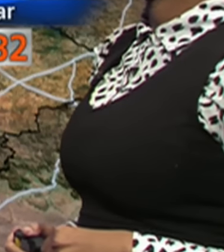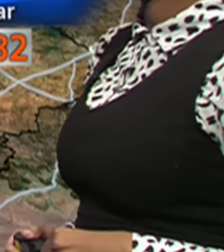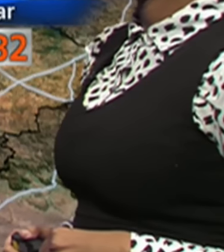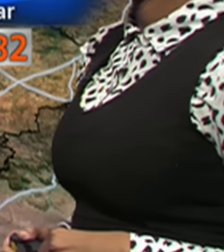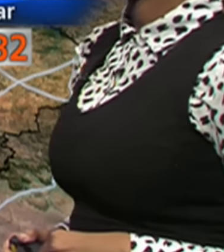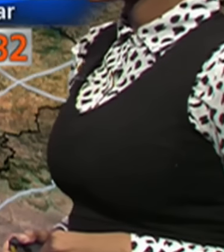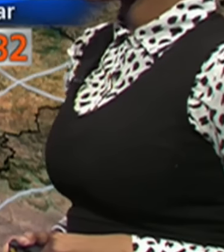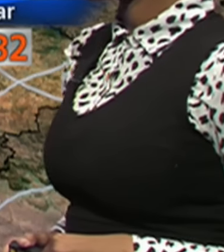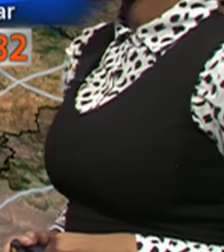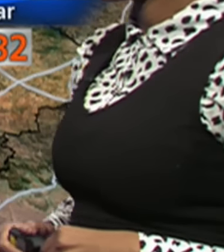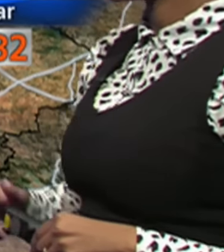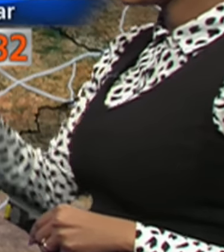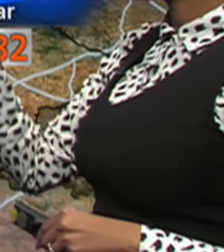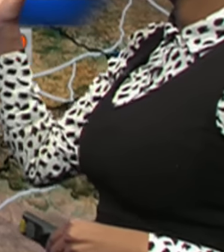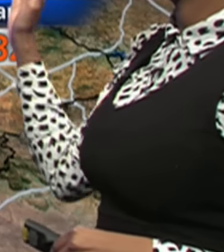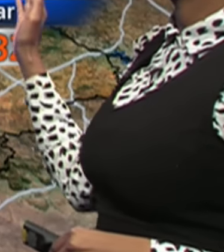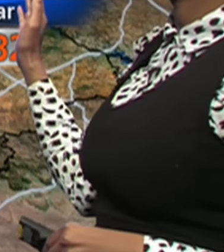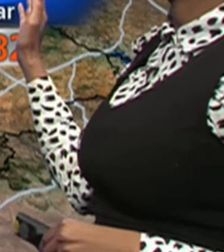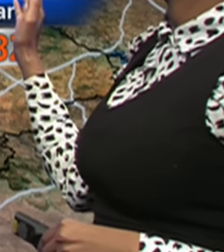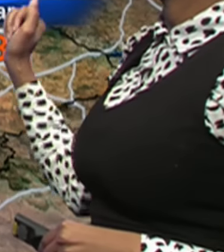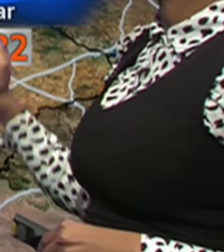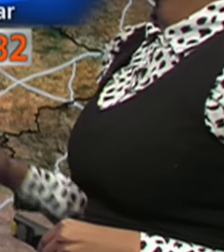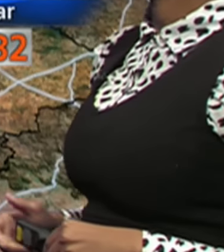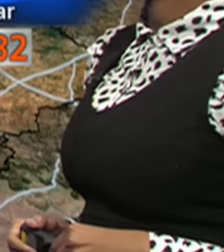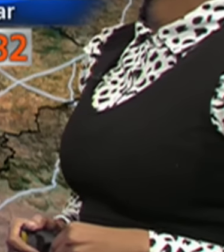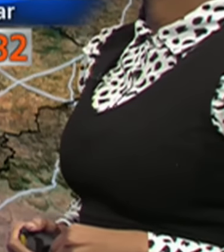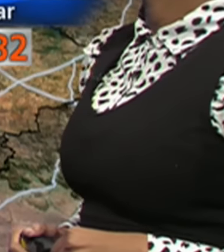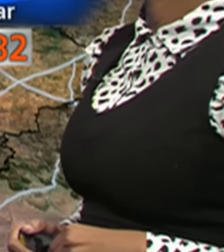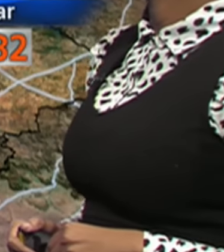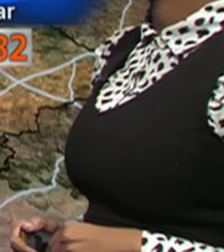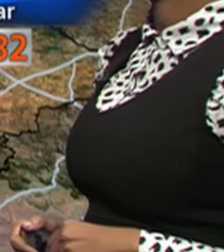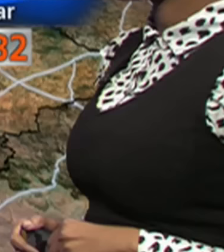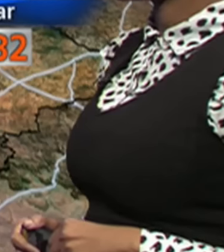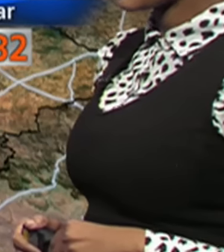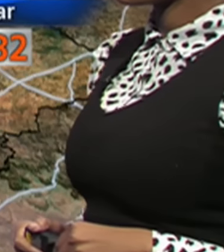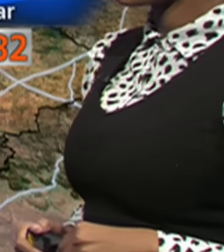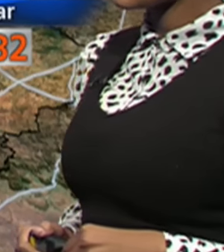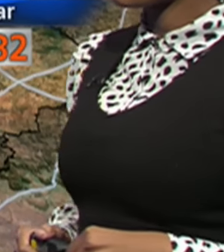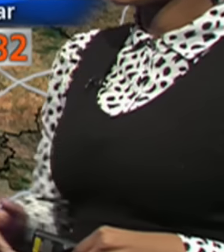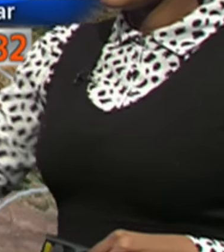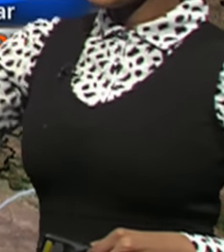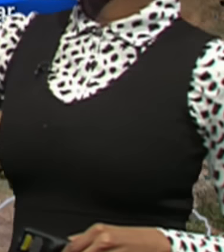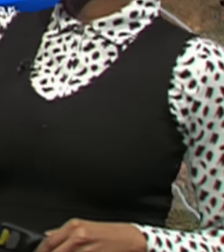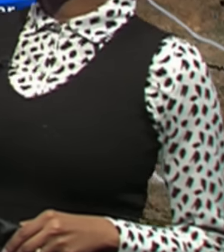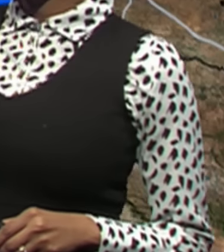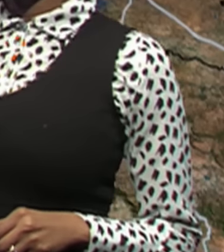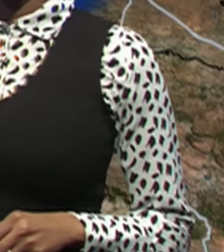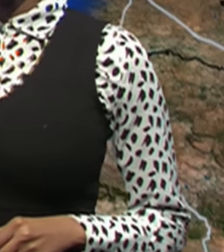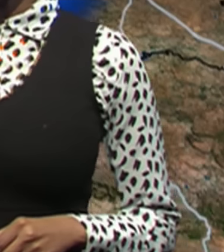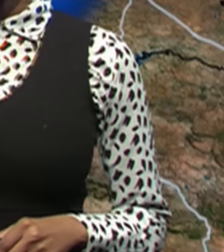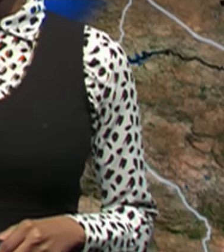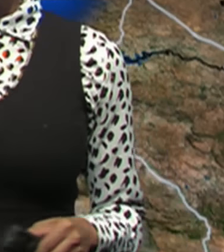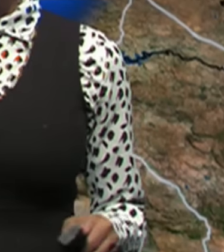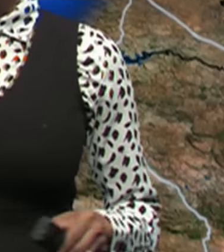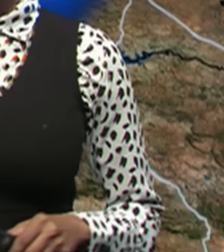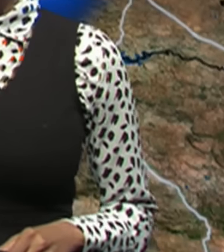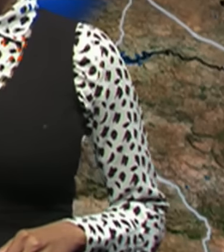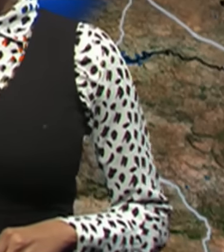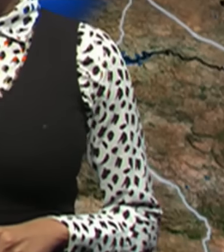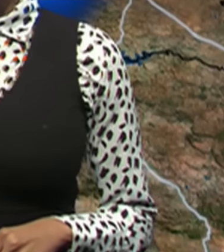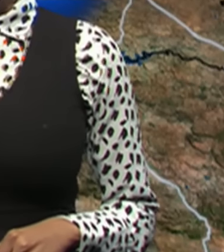le 33 mo Thapameng Kimberley tla nna le gone go nna mogote ka digata di le 35 mo Thapameng Upington le yone tla nna le mogote